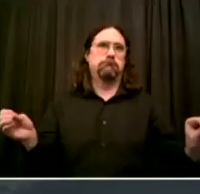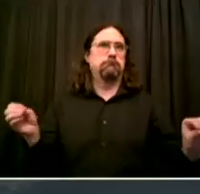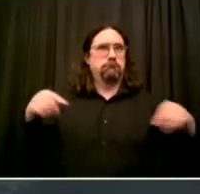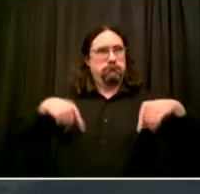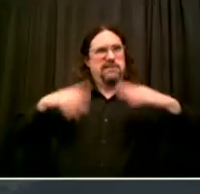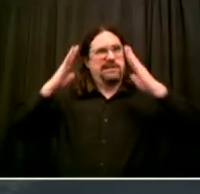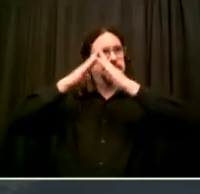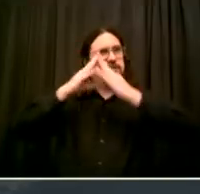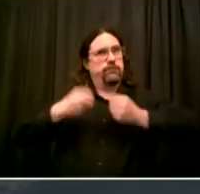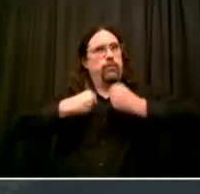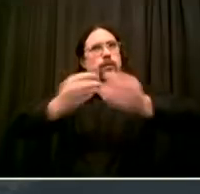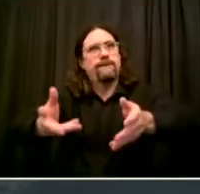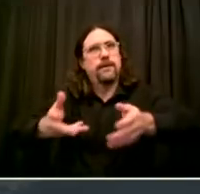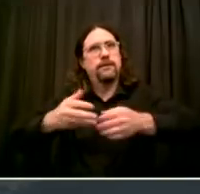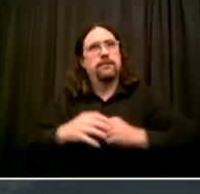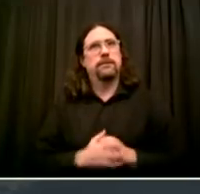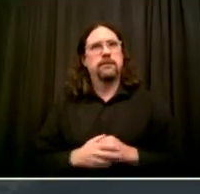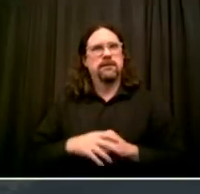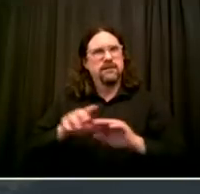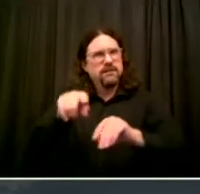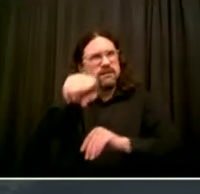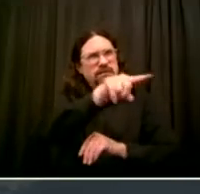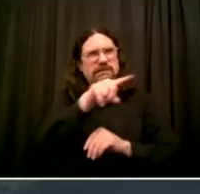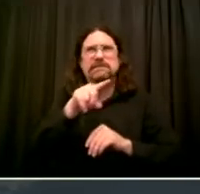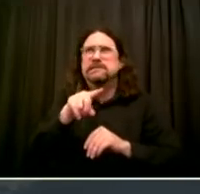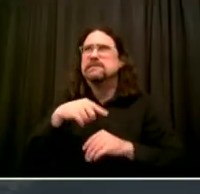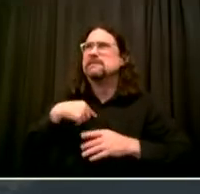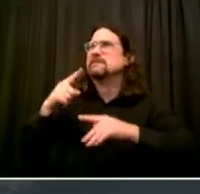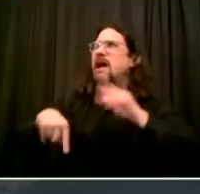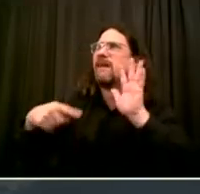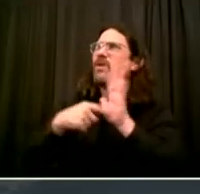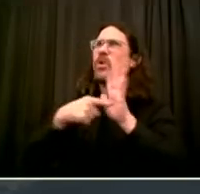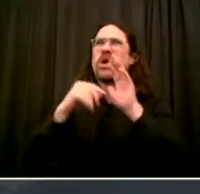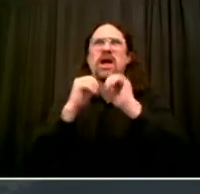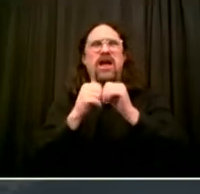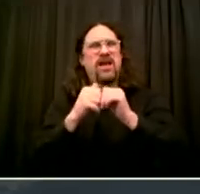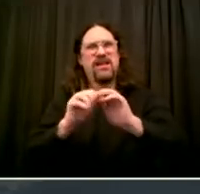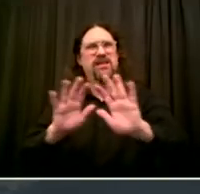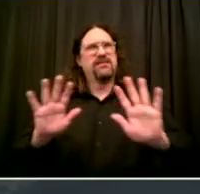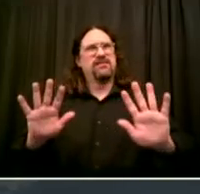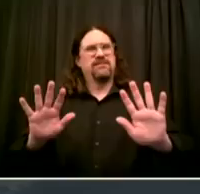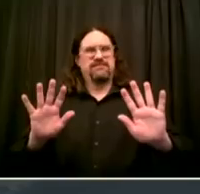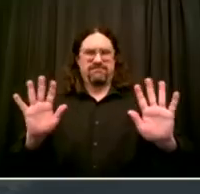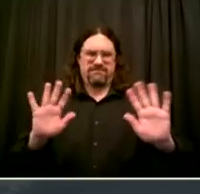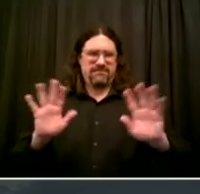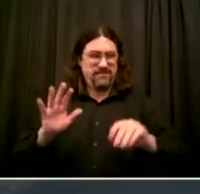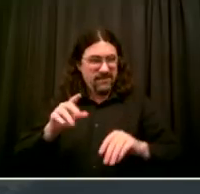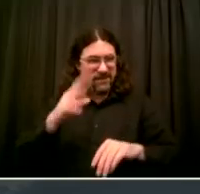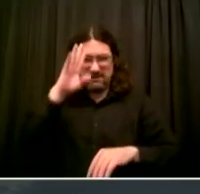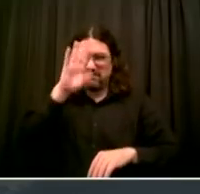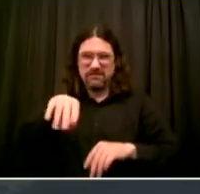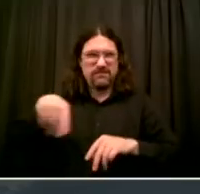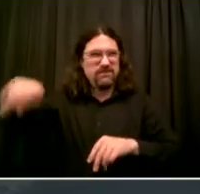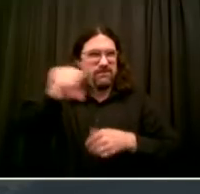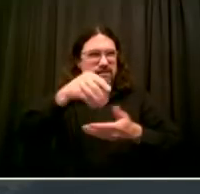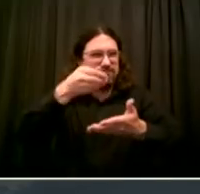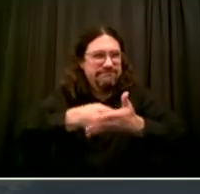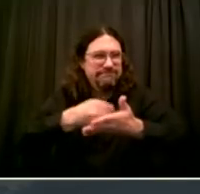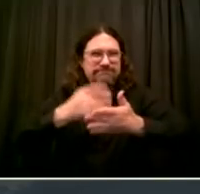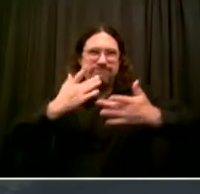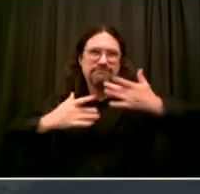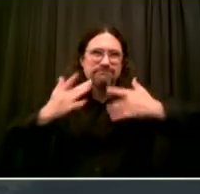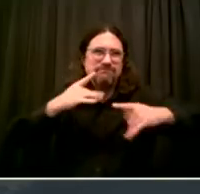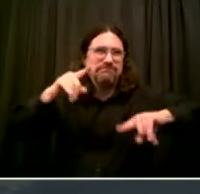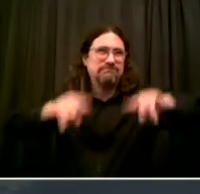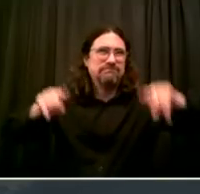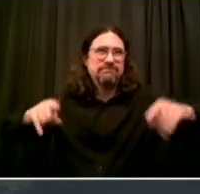economic crisis since the Great Depression. We don't want you to have to worry about that. We don't want that to stand in the way of you being able to have that separation